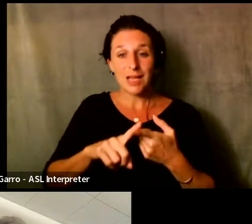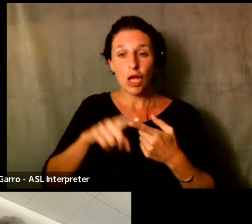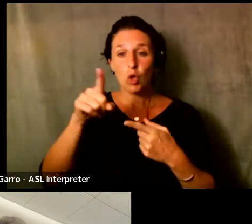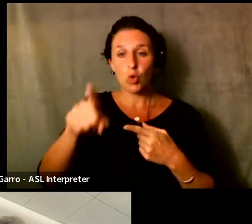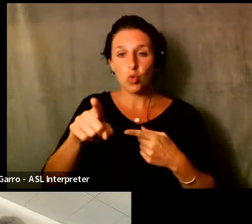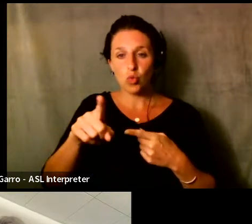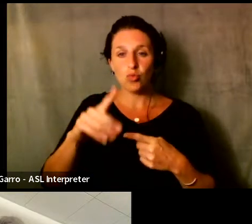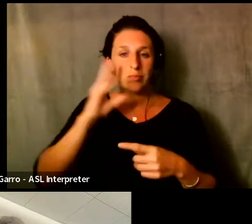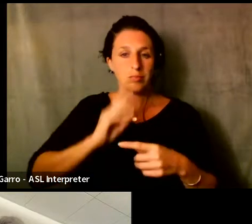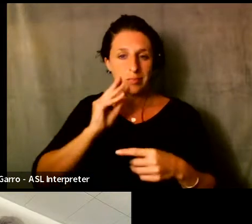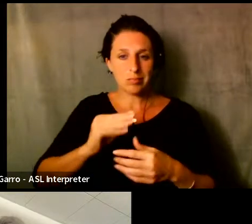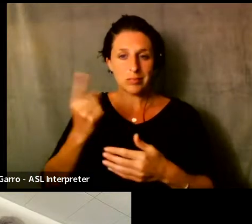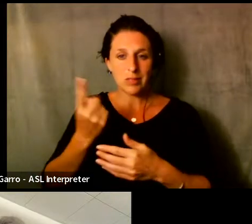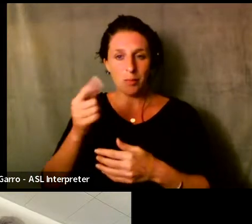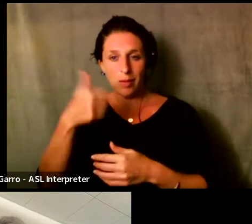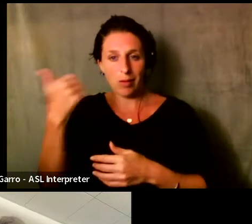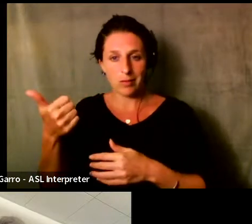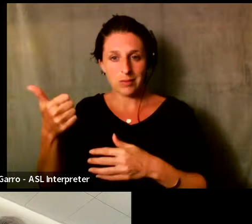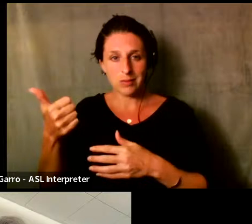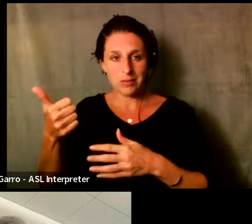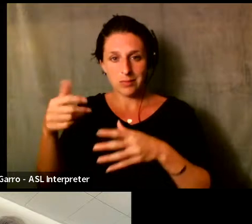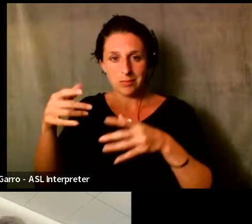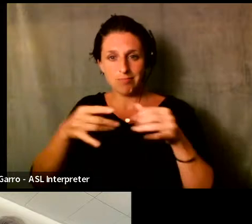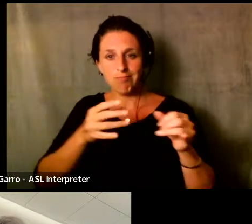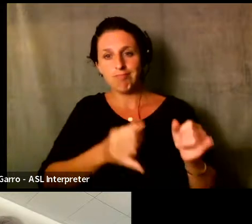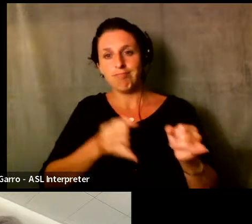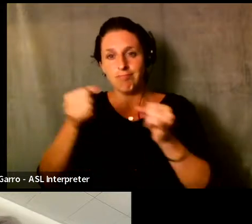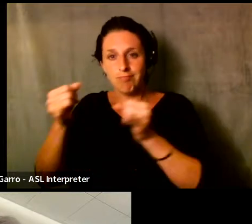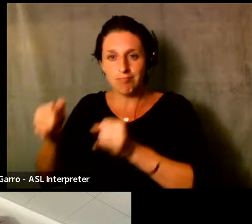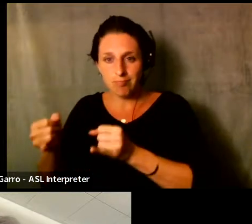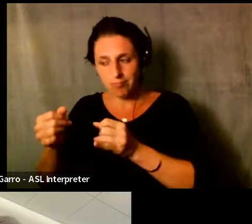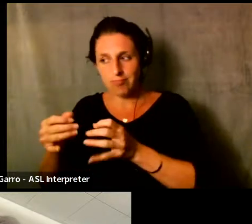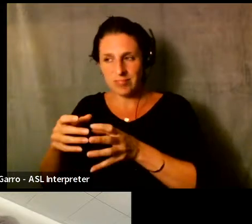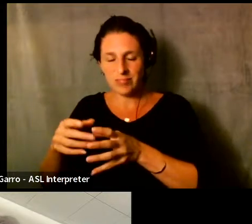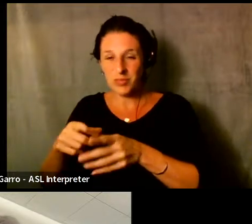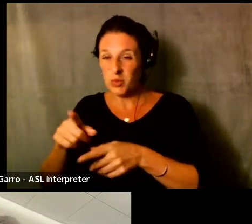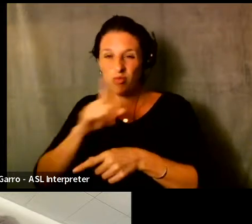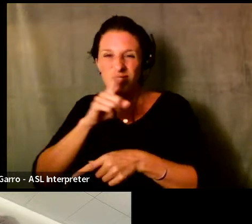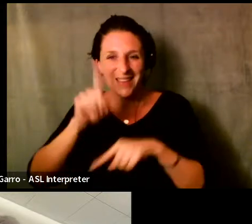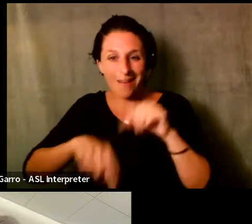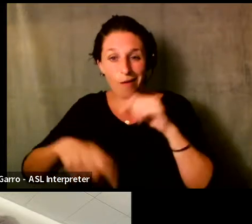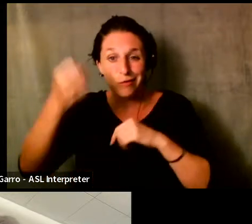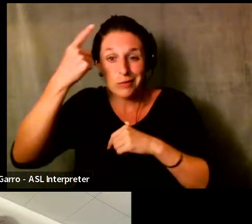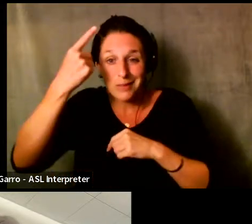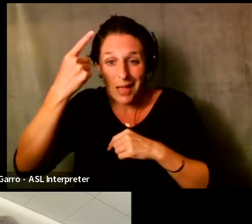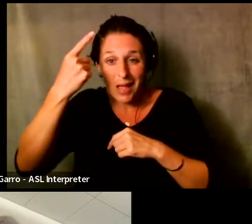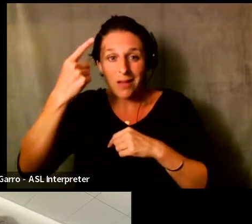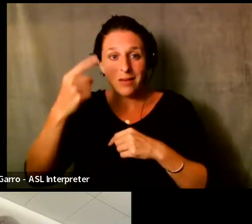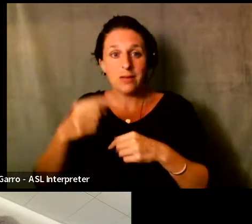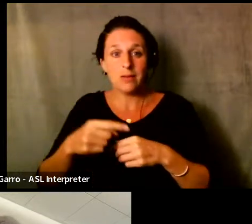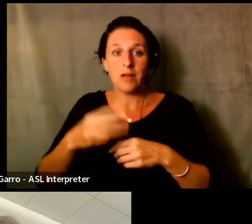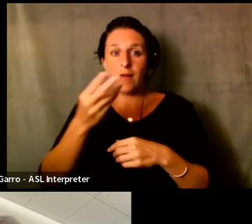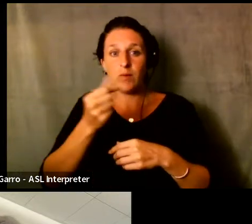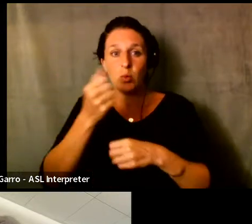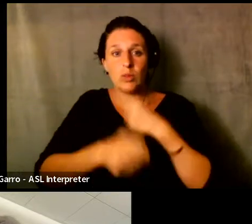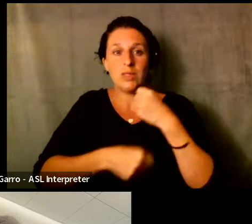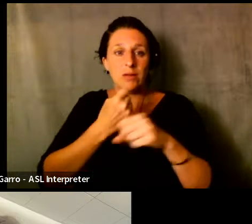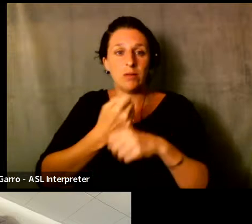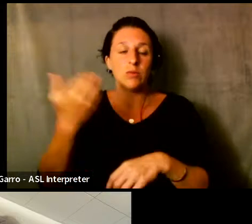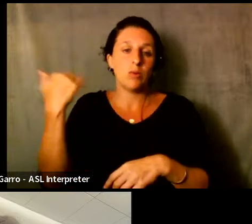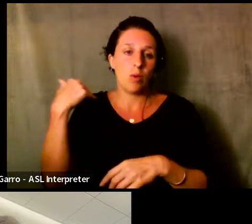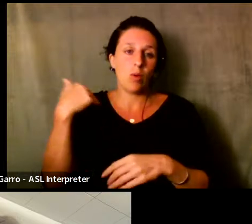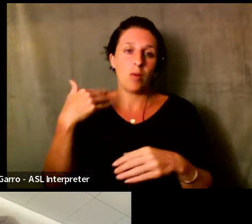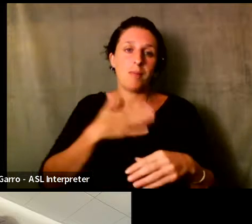who have mobility issues, you really don't understand what they're going through. So a couple of years ago, my colleague, we